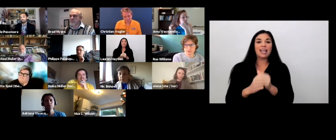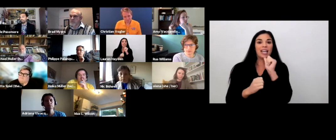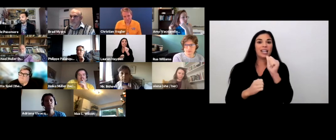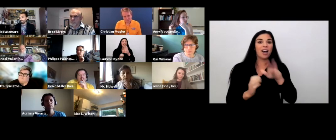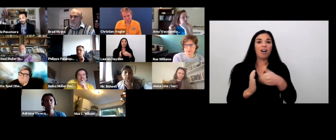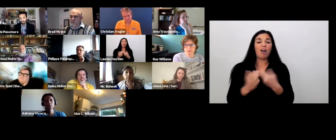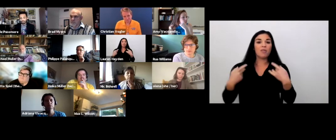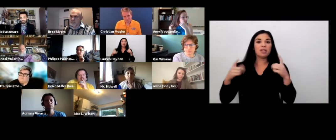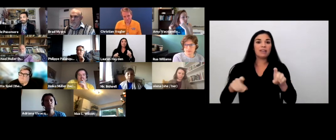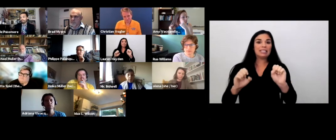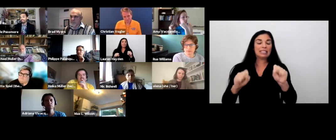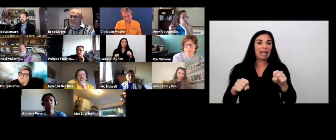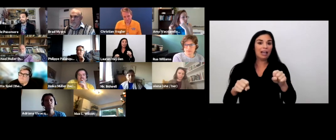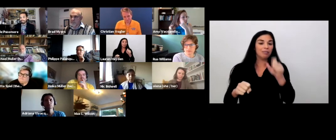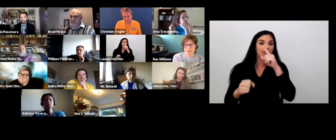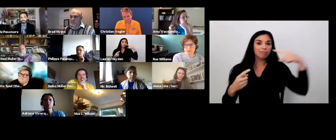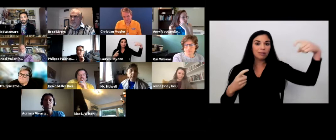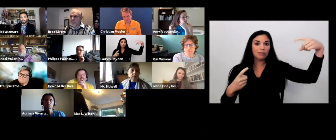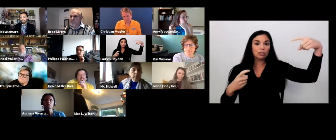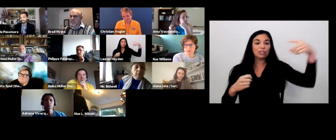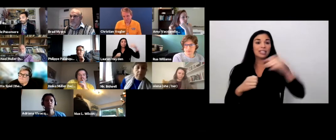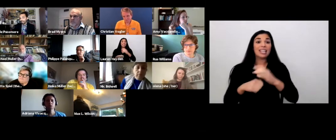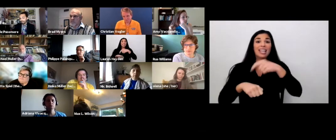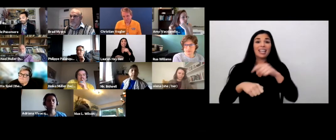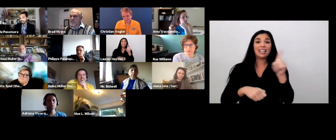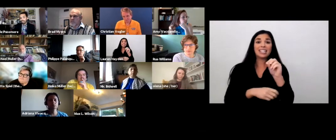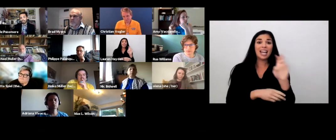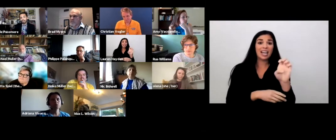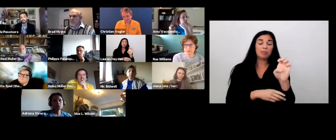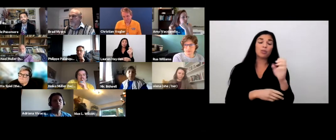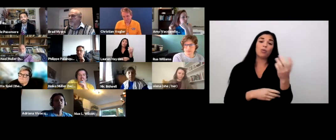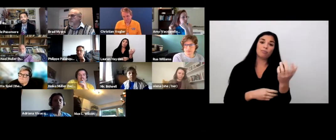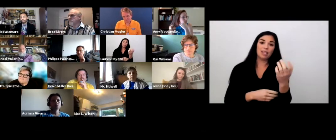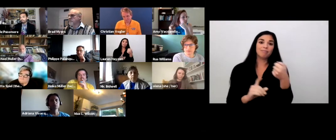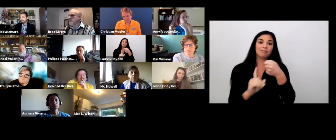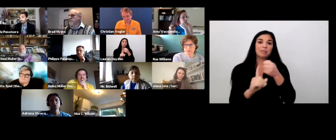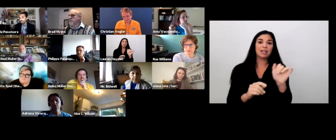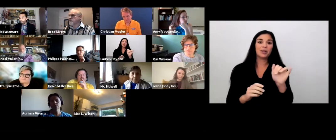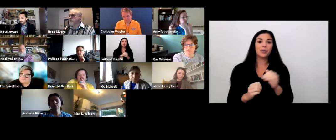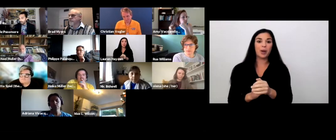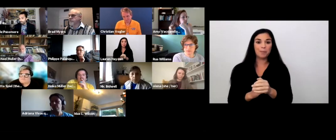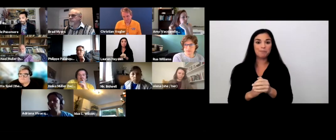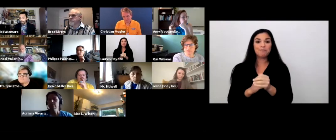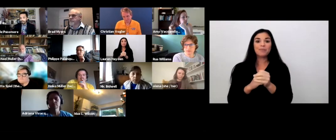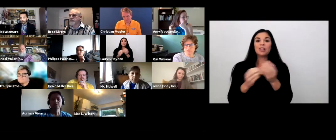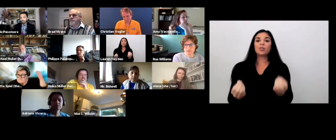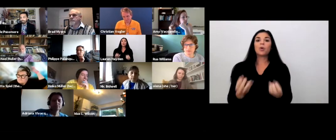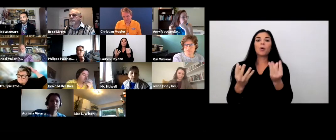and time zones are hugely limiting and regionally discriminating. So there were multiple themes as well